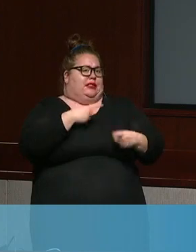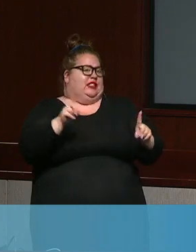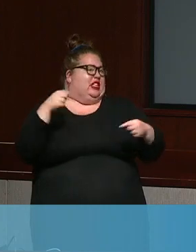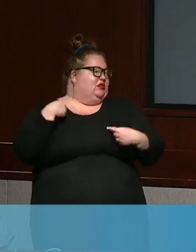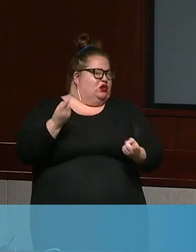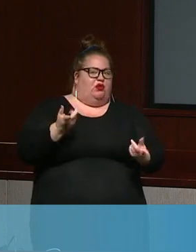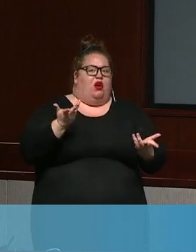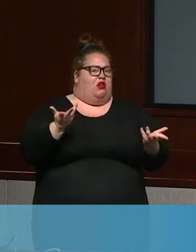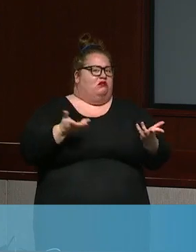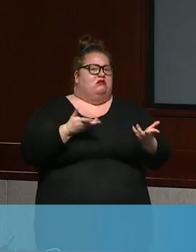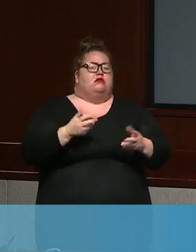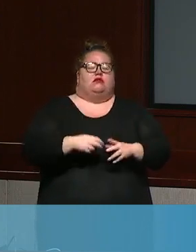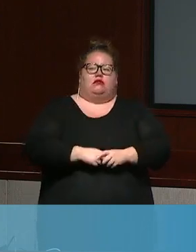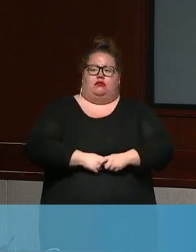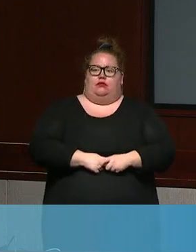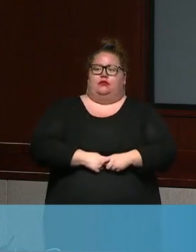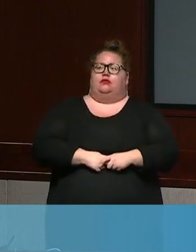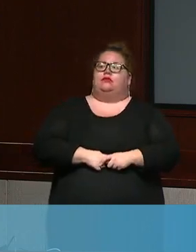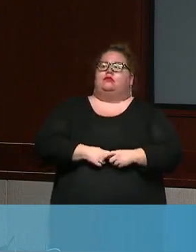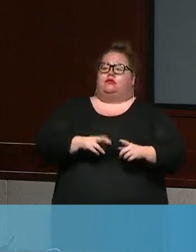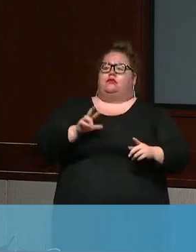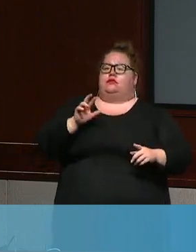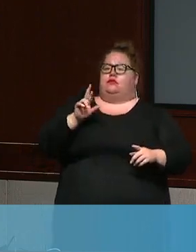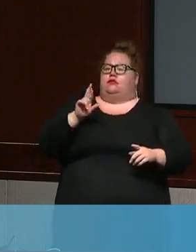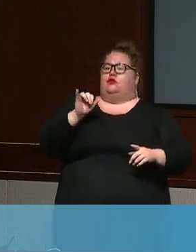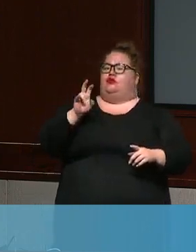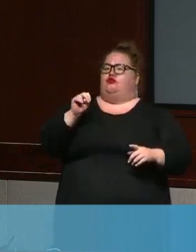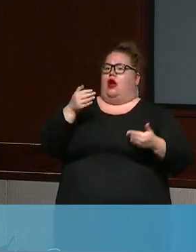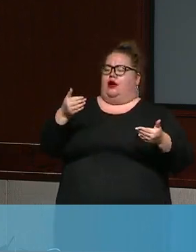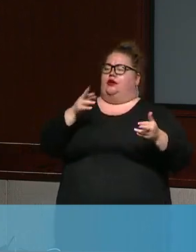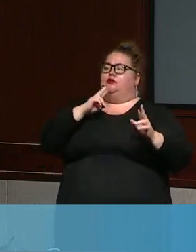Yeah, thanks for the question, Sam. We're going to have Mr. Alsop respond to that.